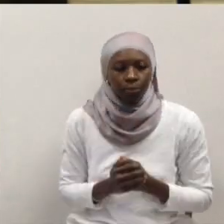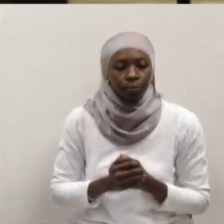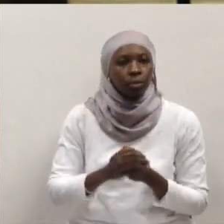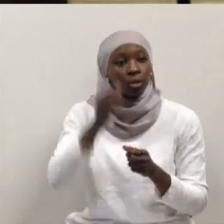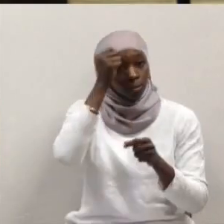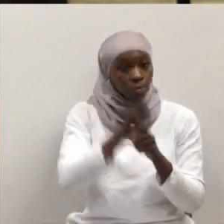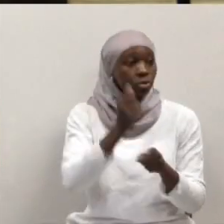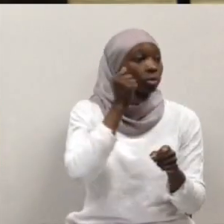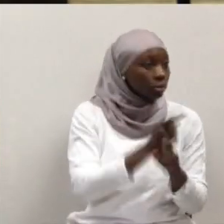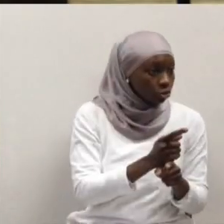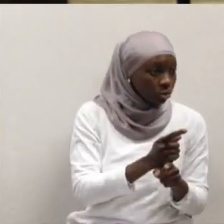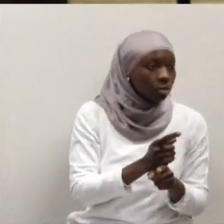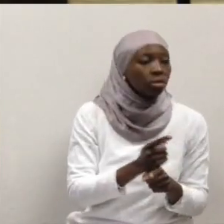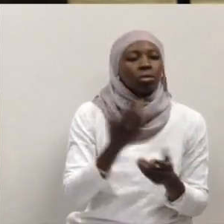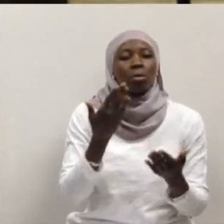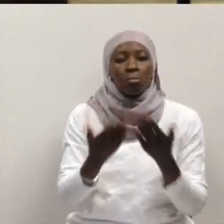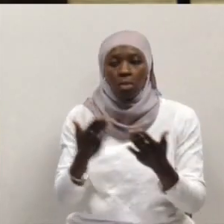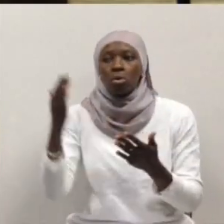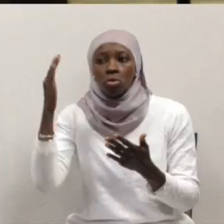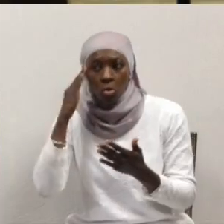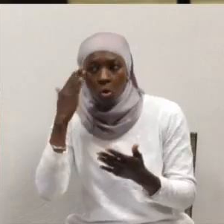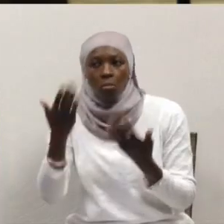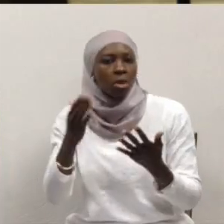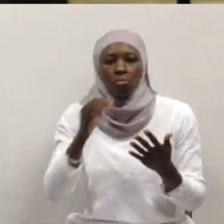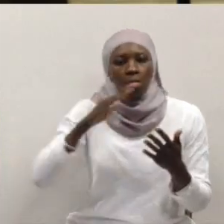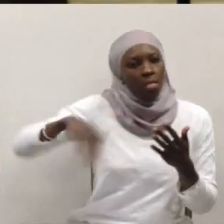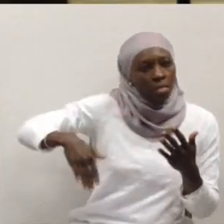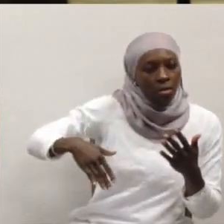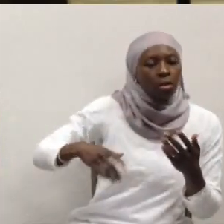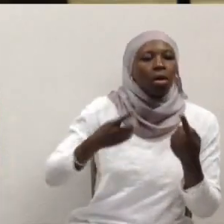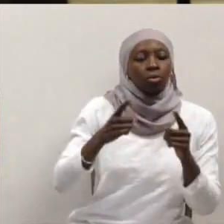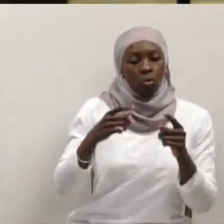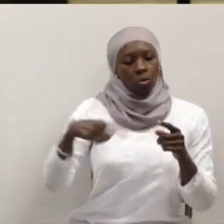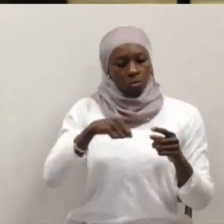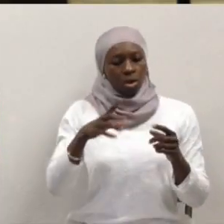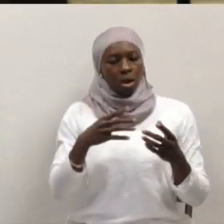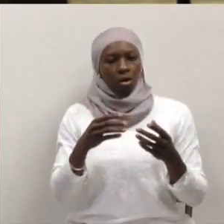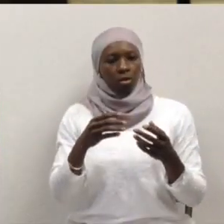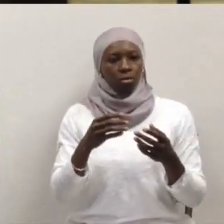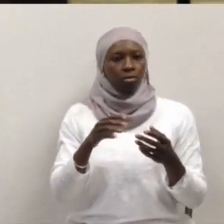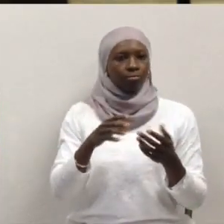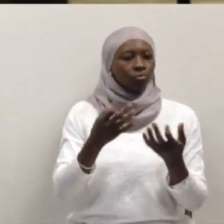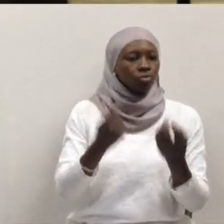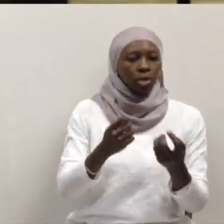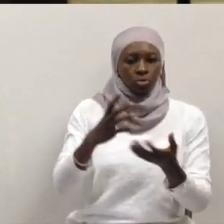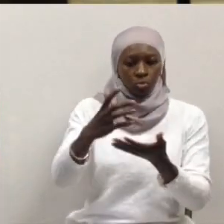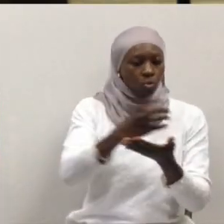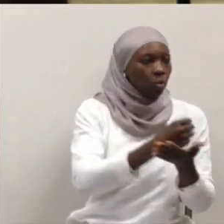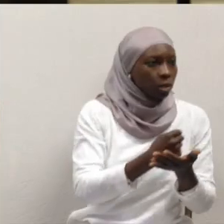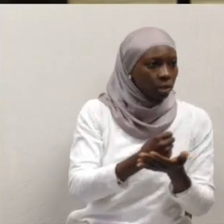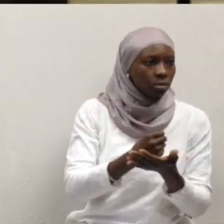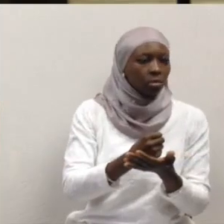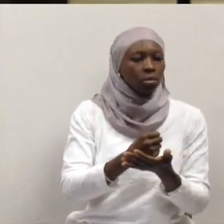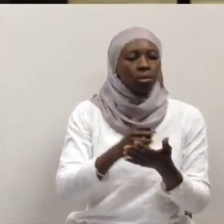We are collecting blankets for the refugees in many Muslim lands, especially in Palestine and